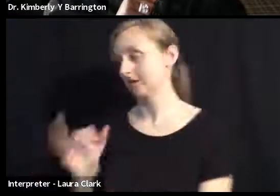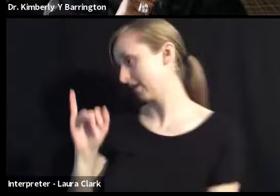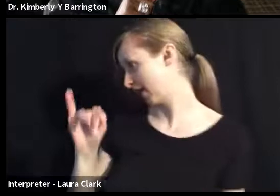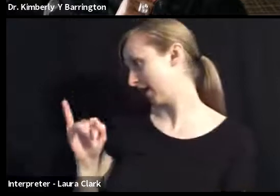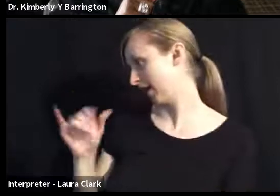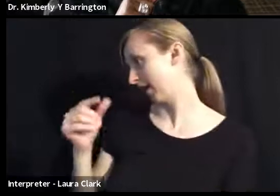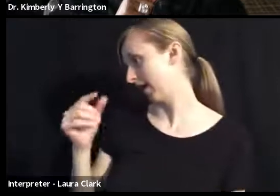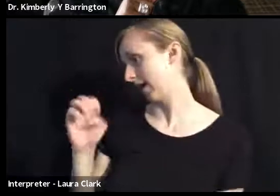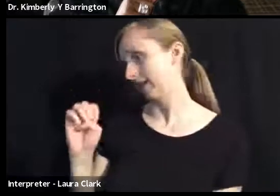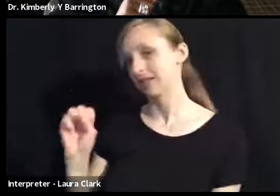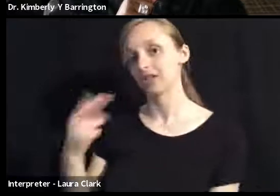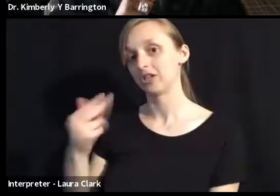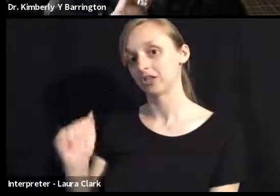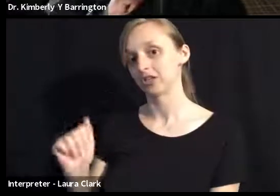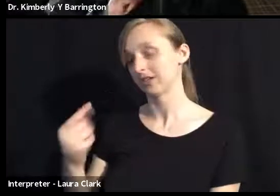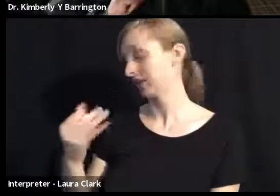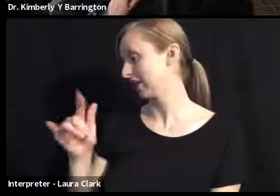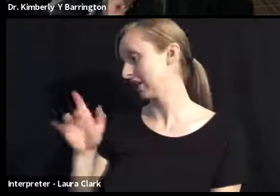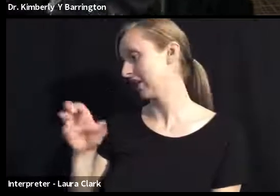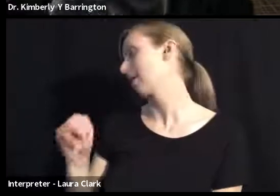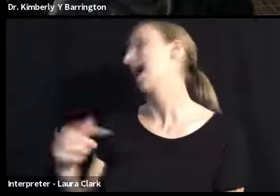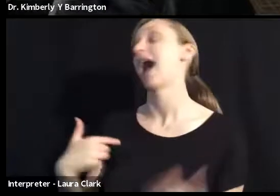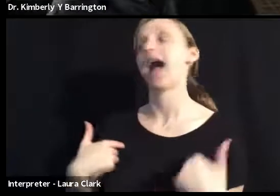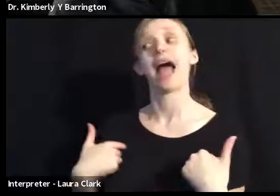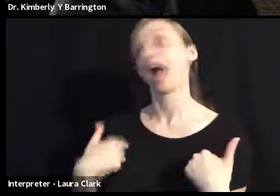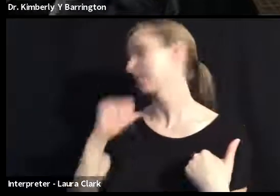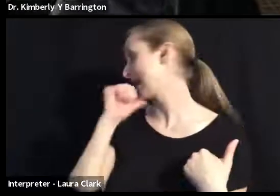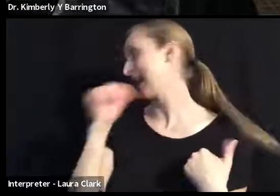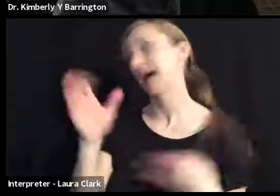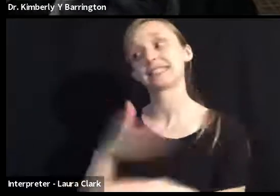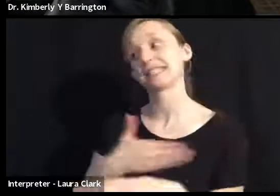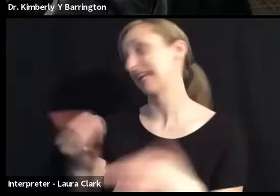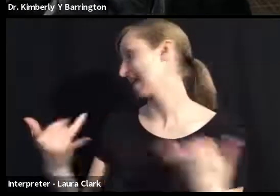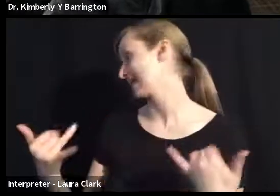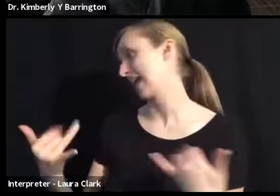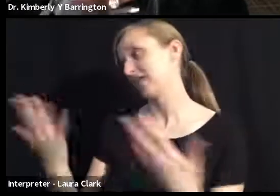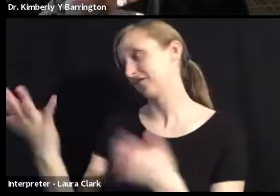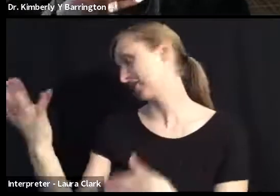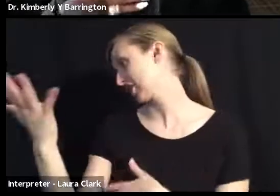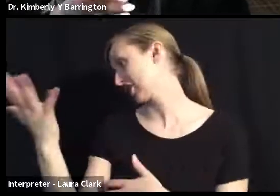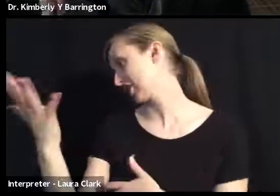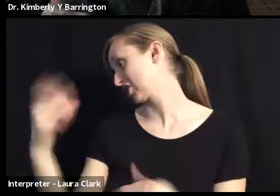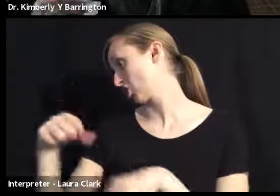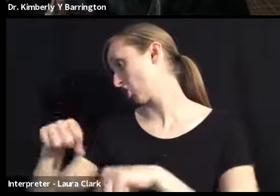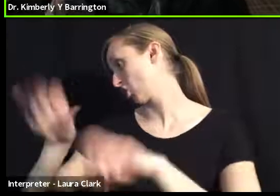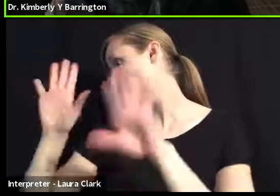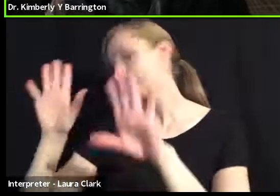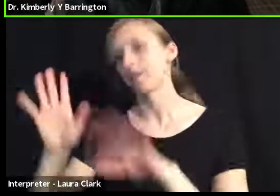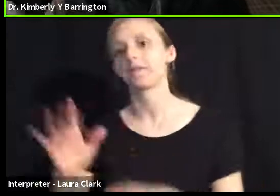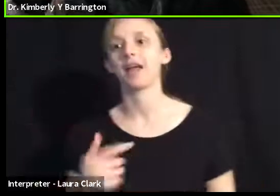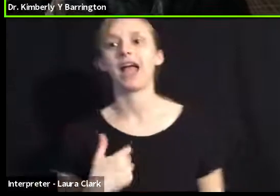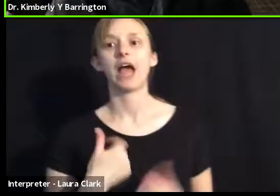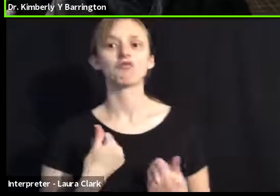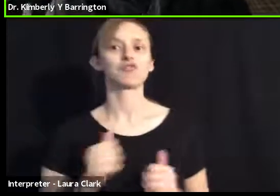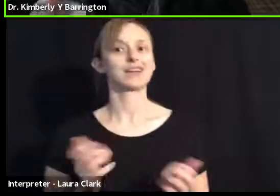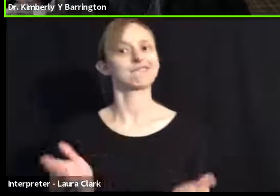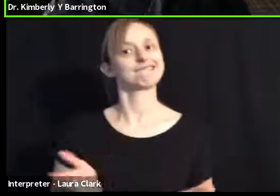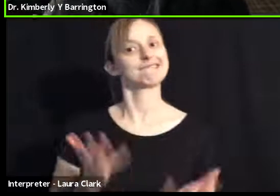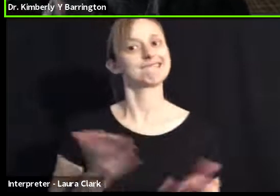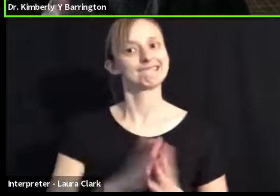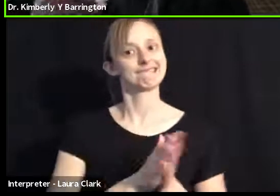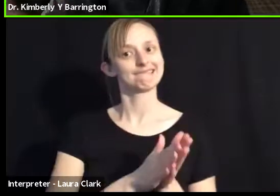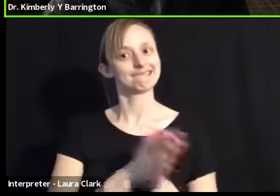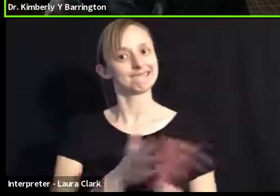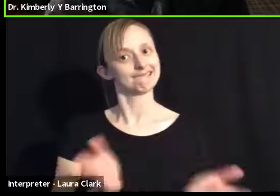I'm not singing, so give it up. Give it up. Did you see that, Bria? I was trying to prime the pump. You see what I'm saying? Yeah.